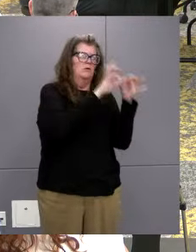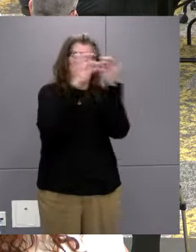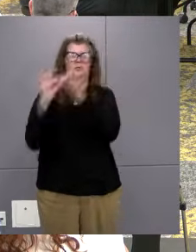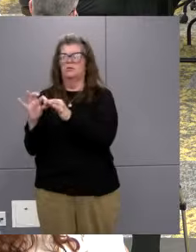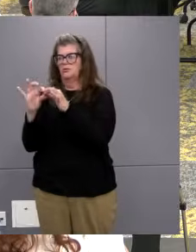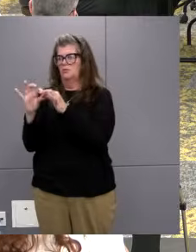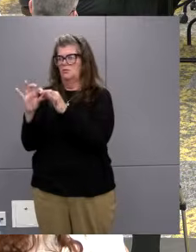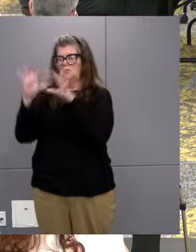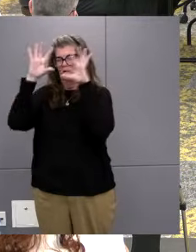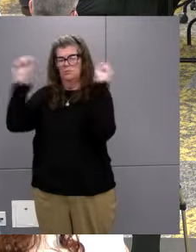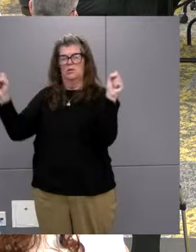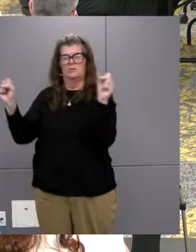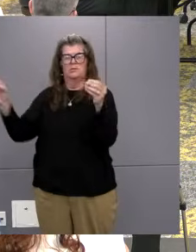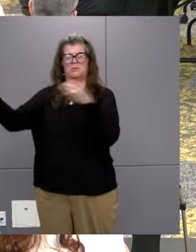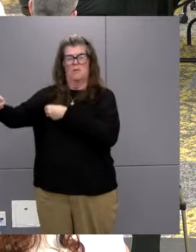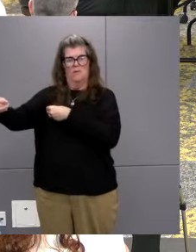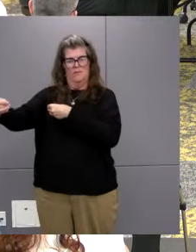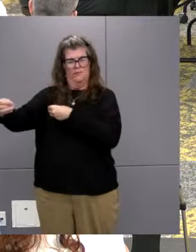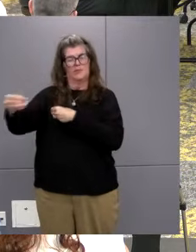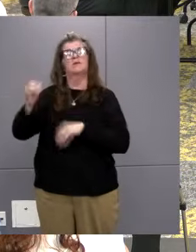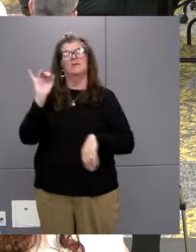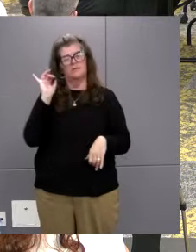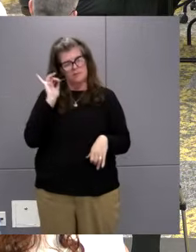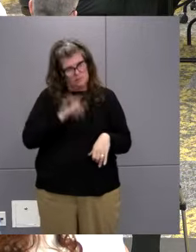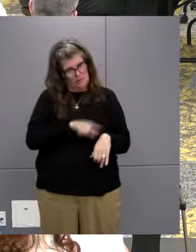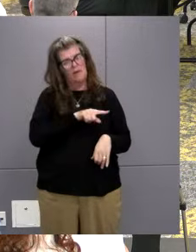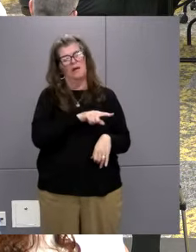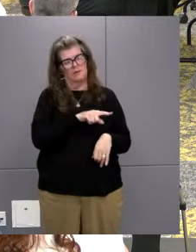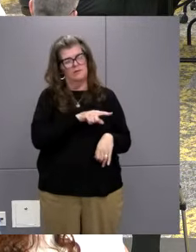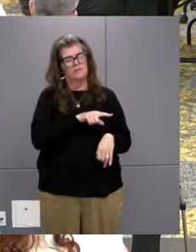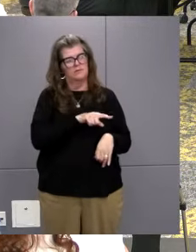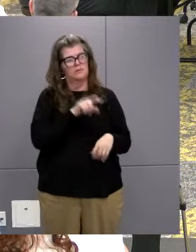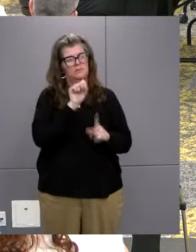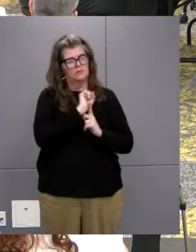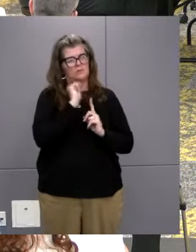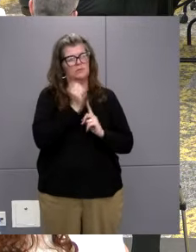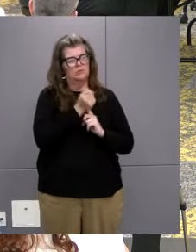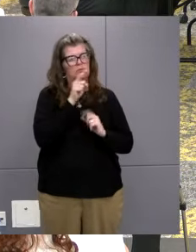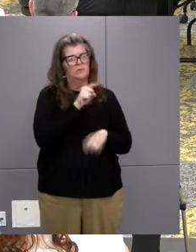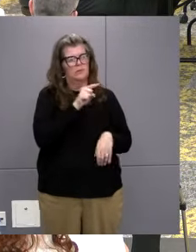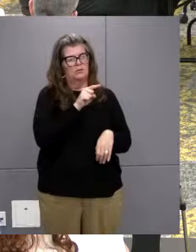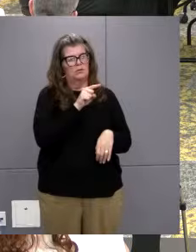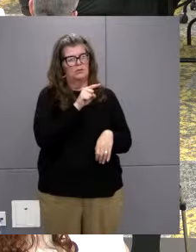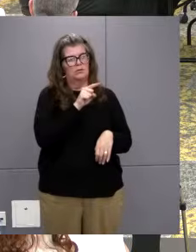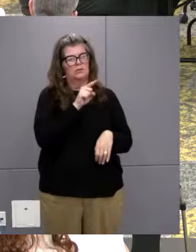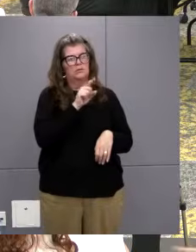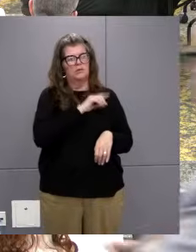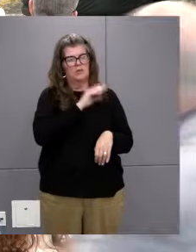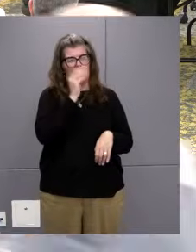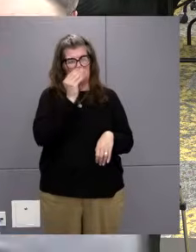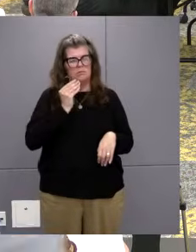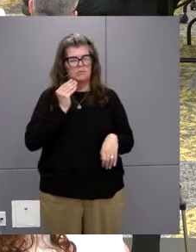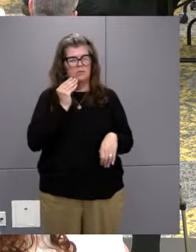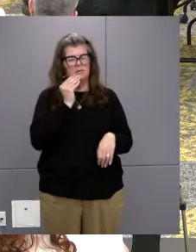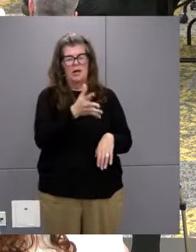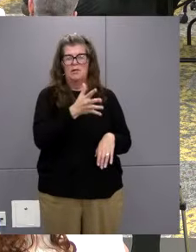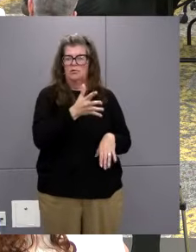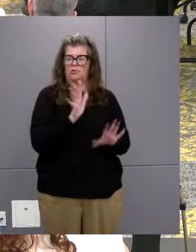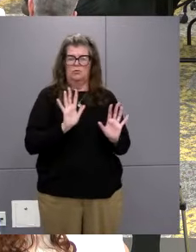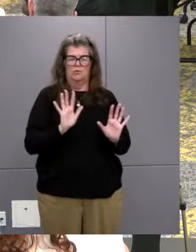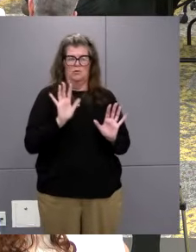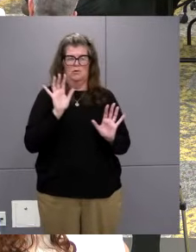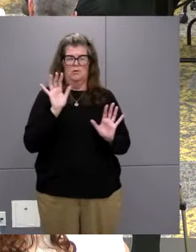president's office, which is the case here. So I'm simply telling you what the practice is and why